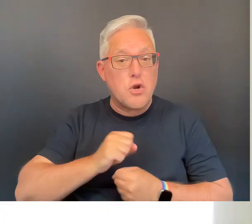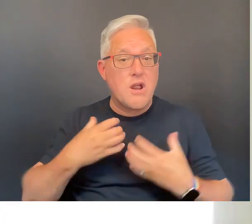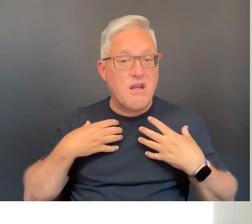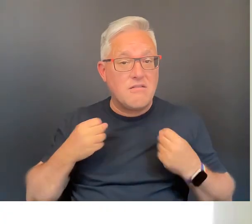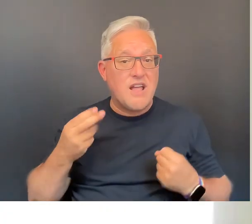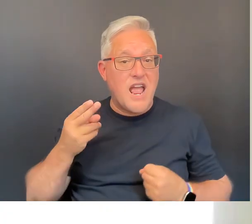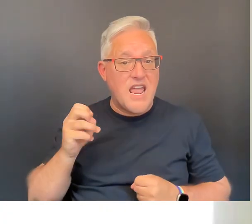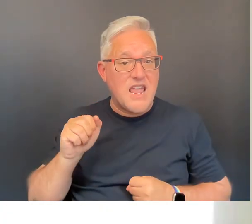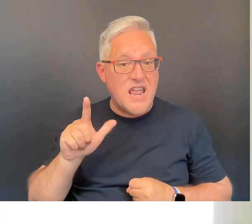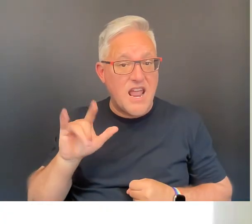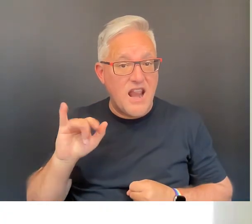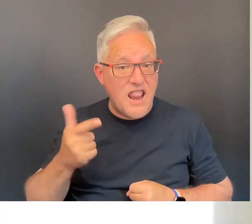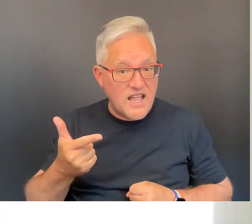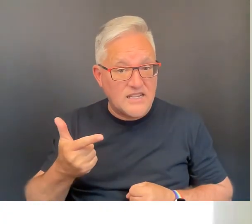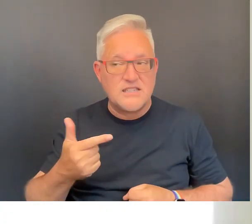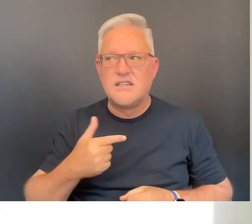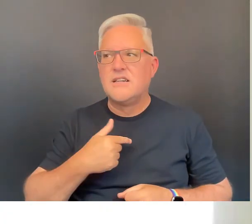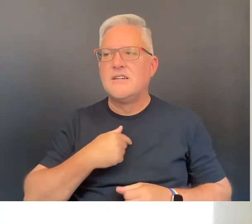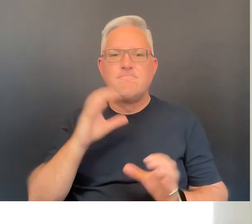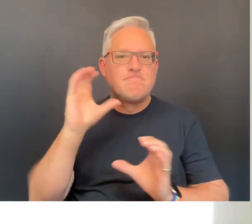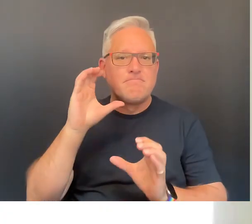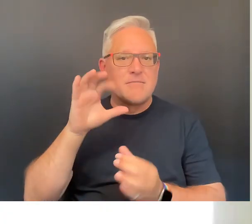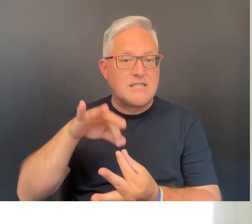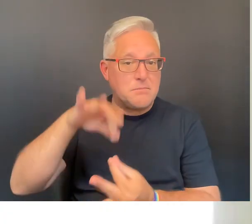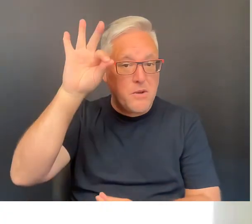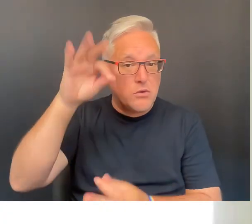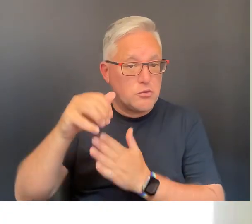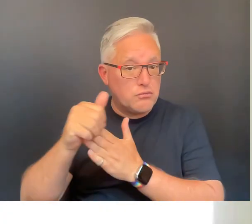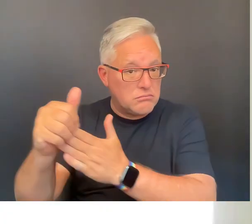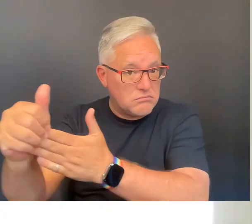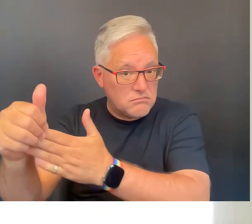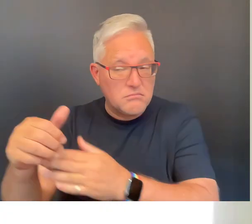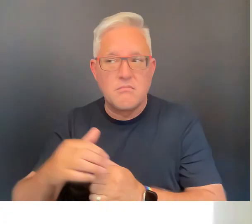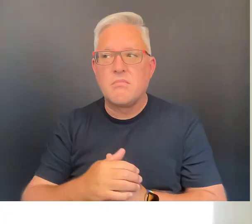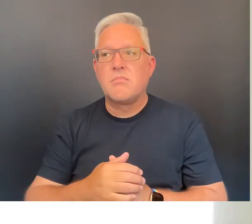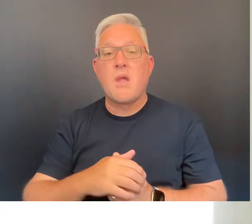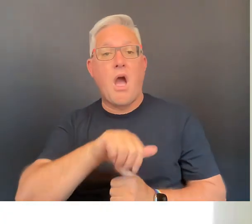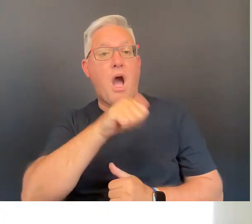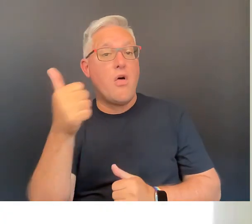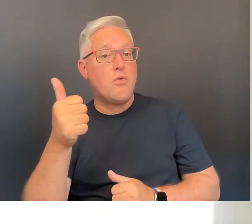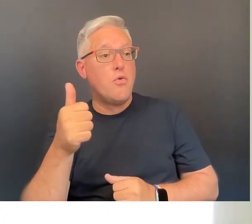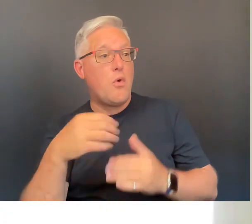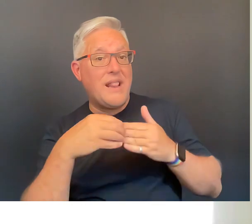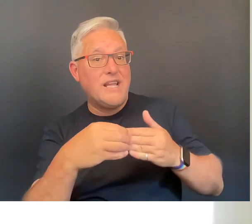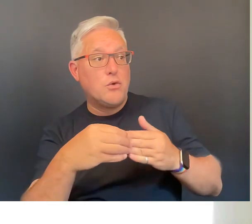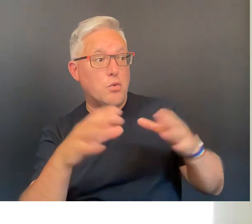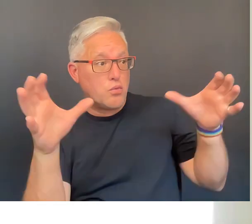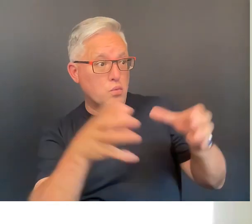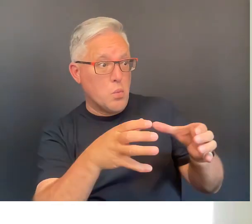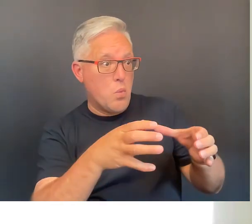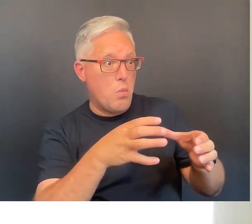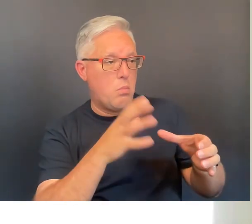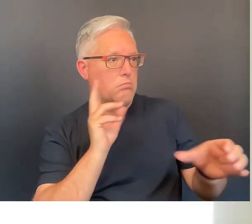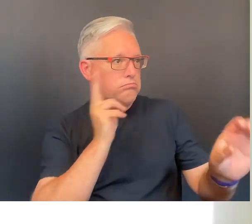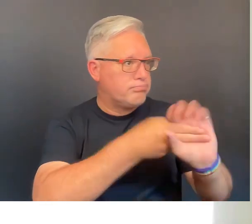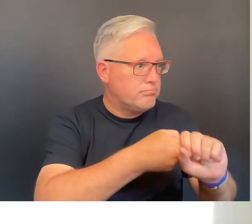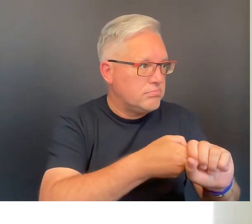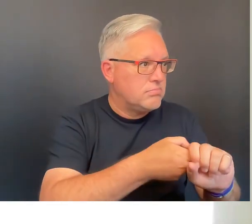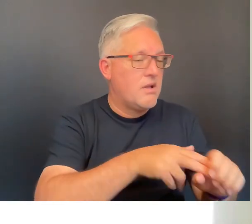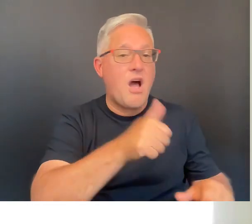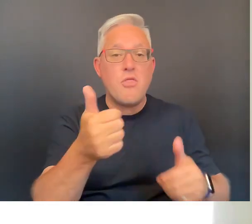spiritual direction. I found really great cohorts of other leaders, other neighbors, other people.